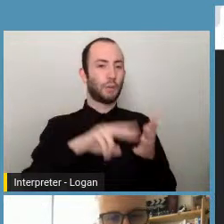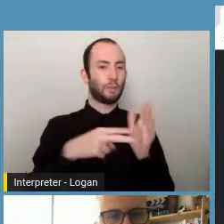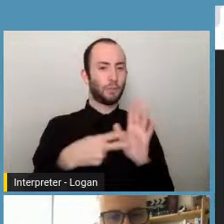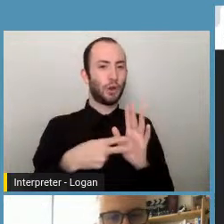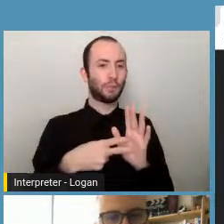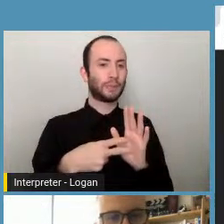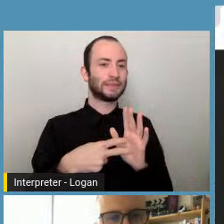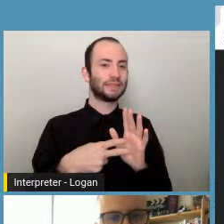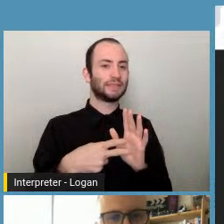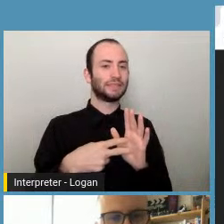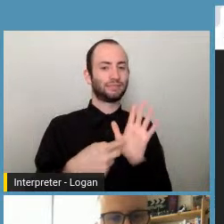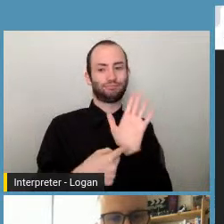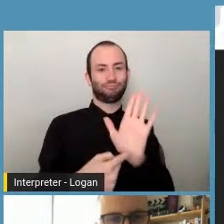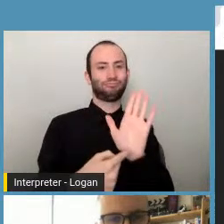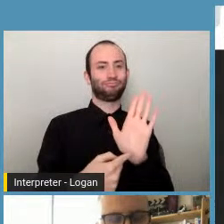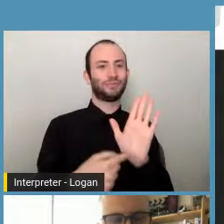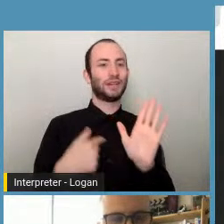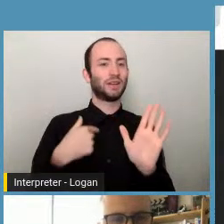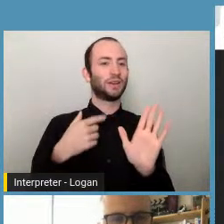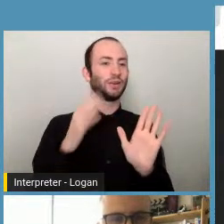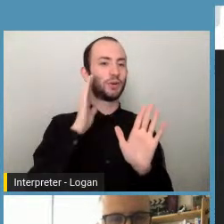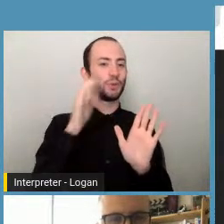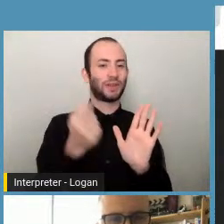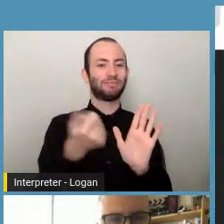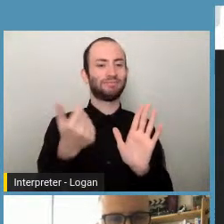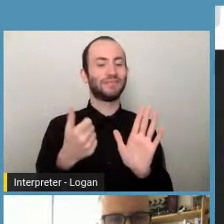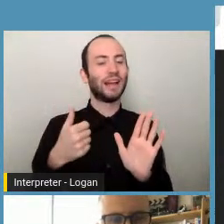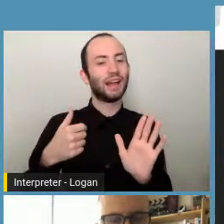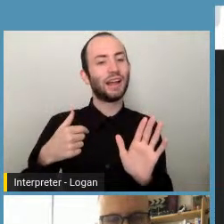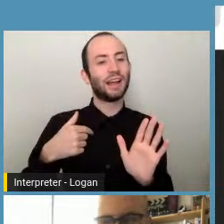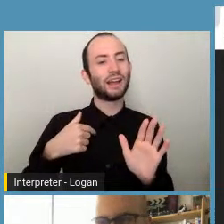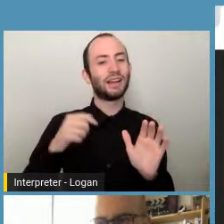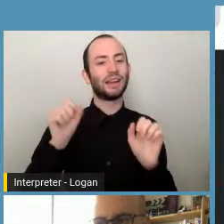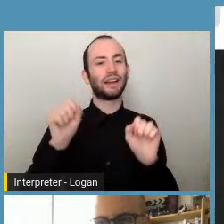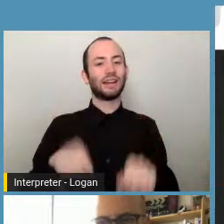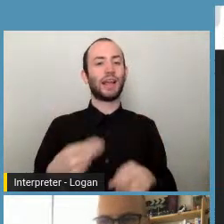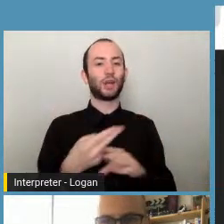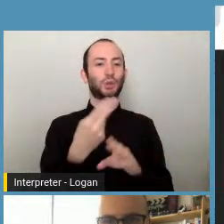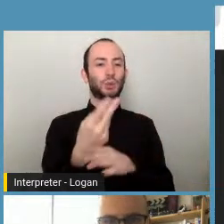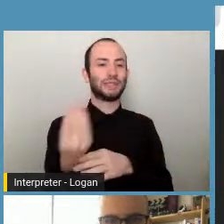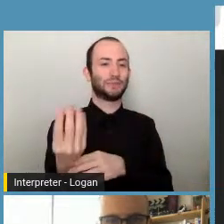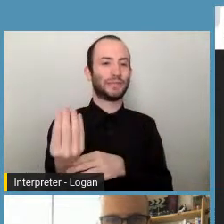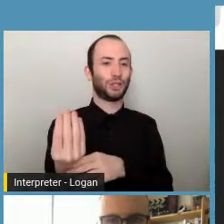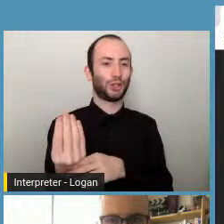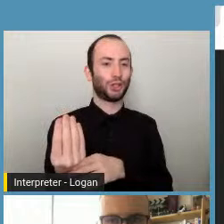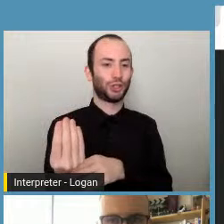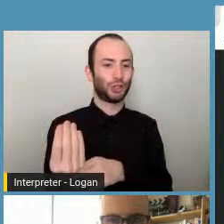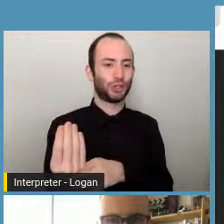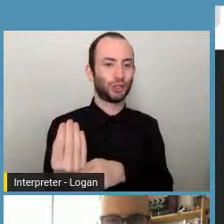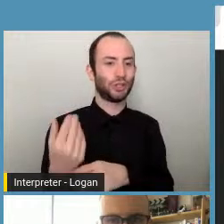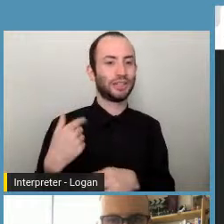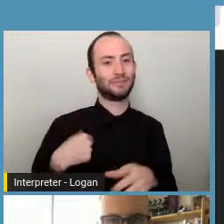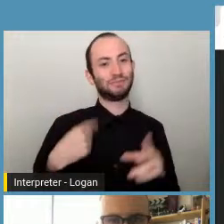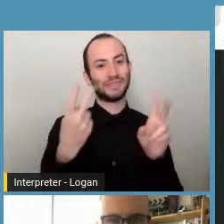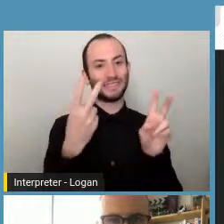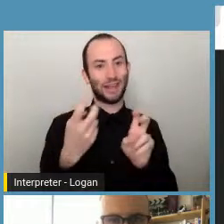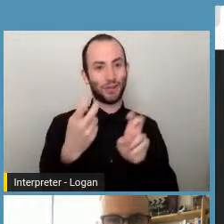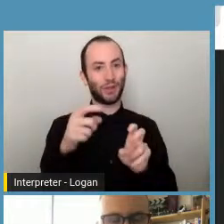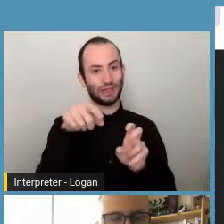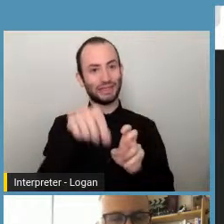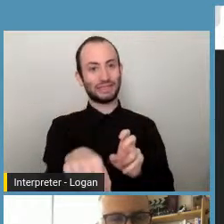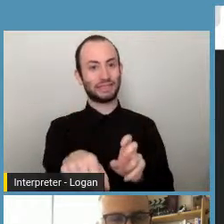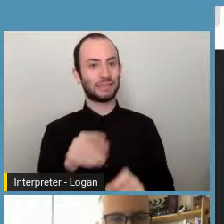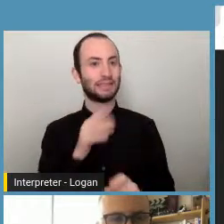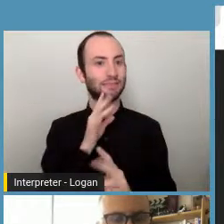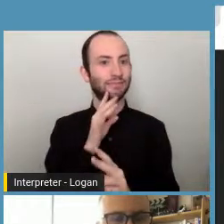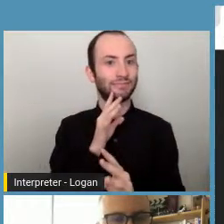that, is just really quick, we can use broadcast audio. I demo this concept on my phone.